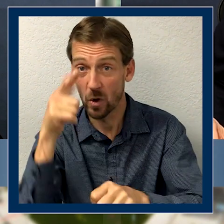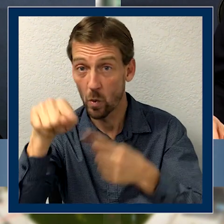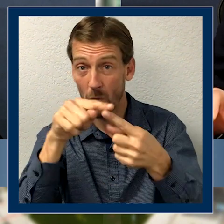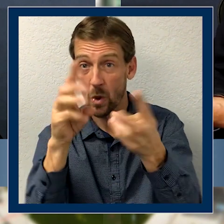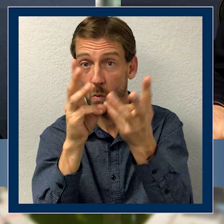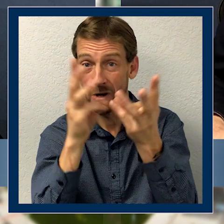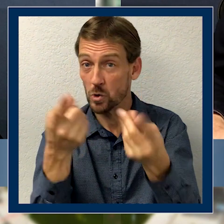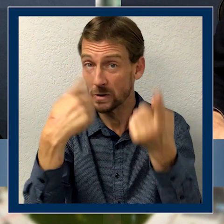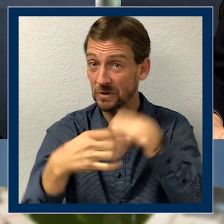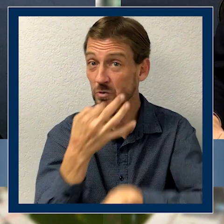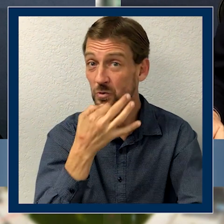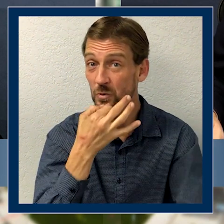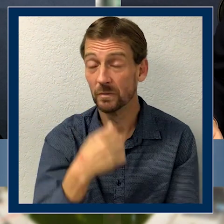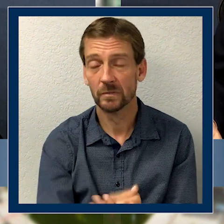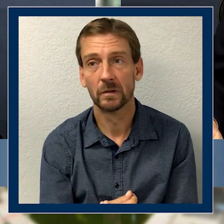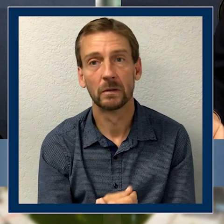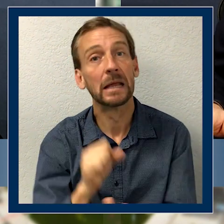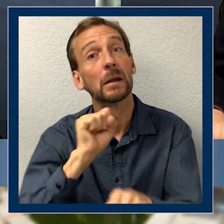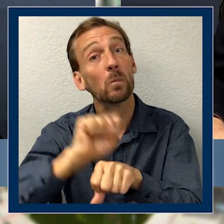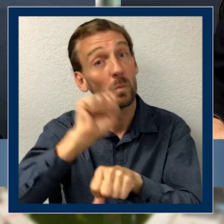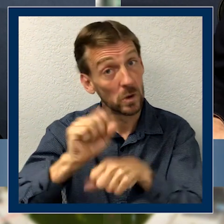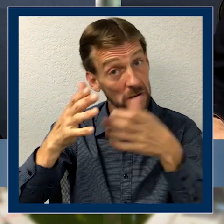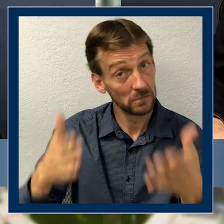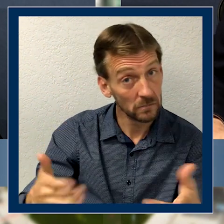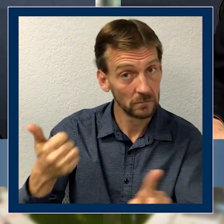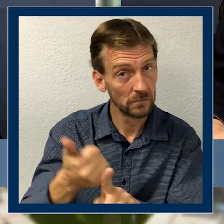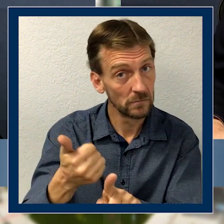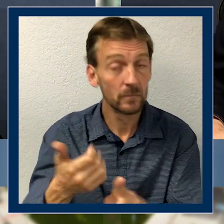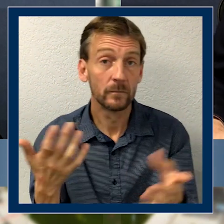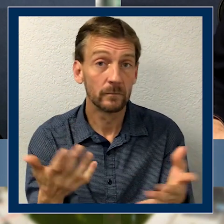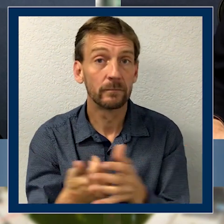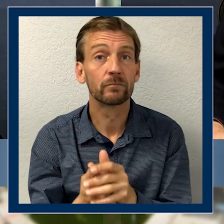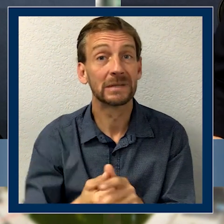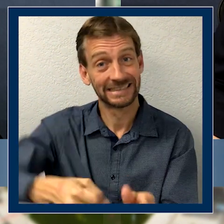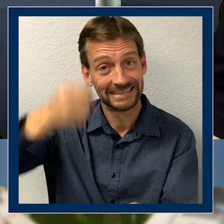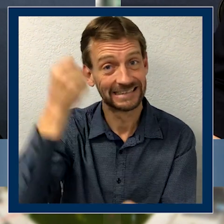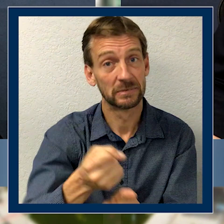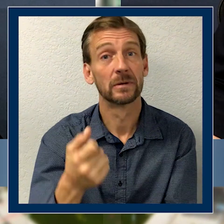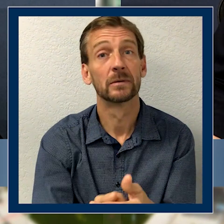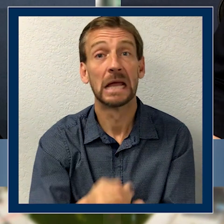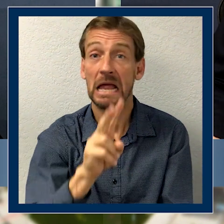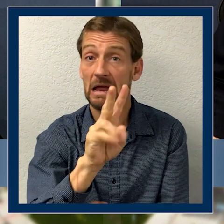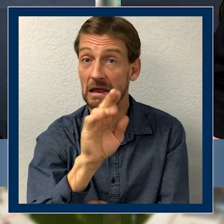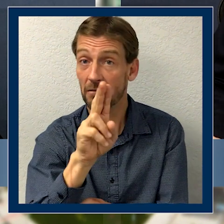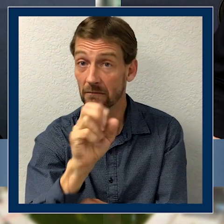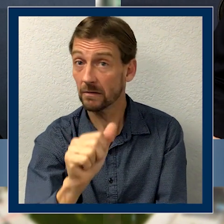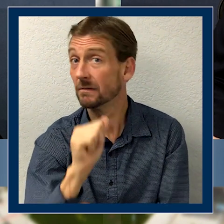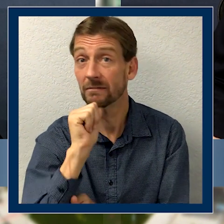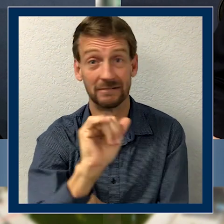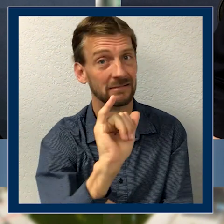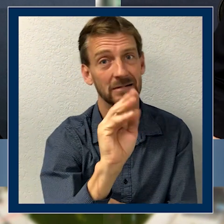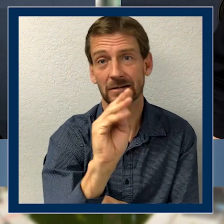approaches. Our employees certainly have been impacted by the virus. They're not immune to